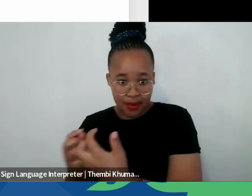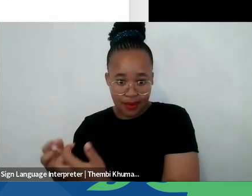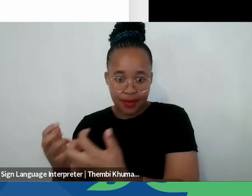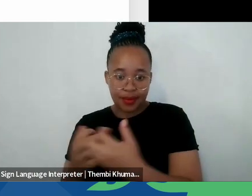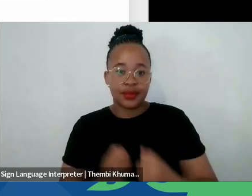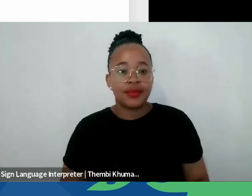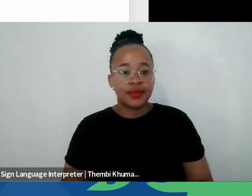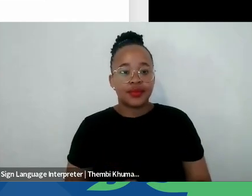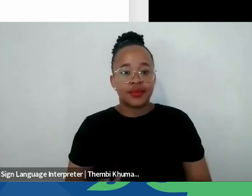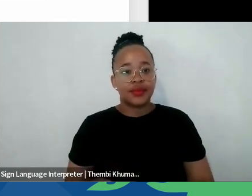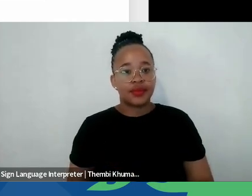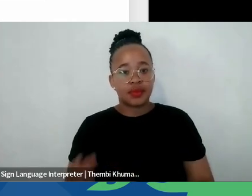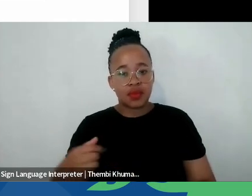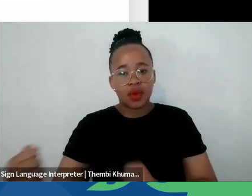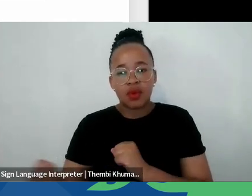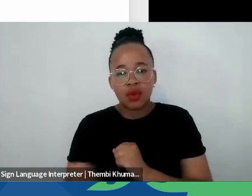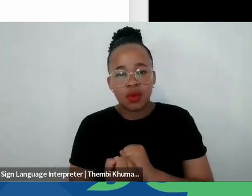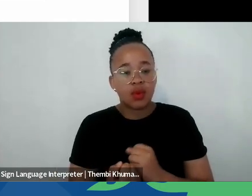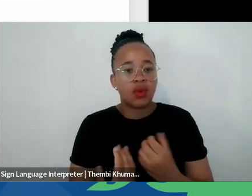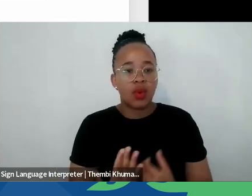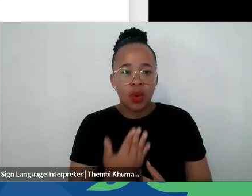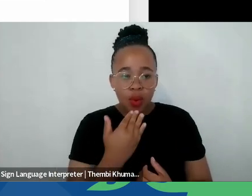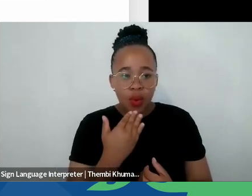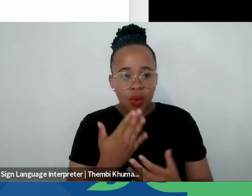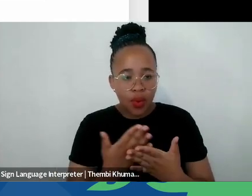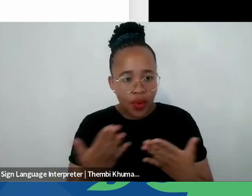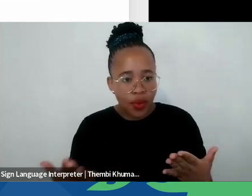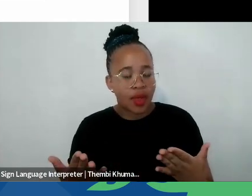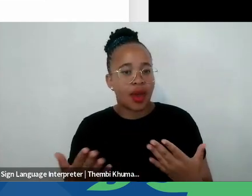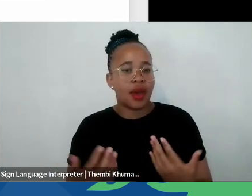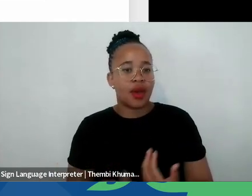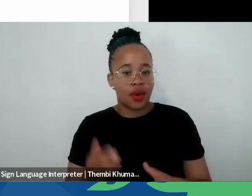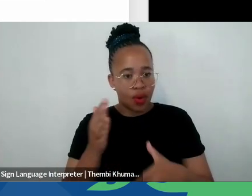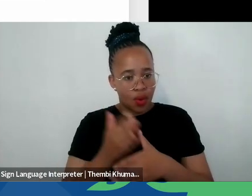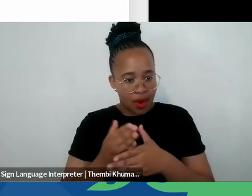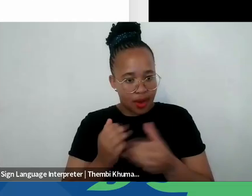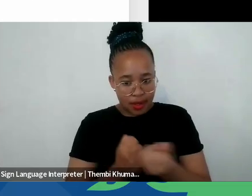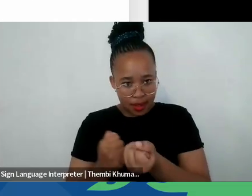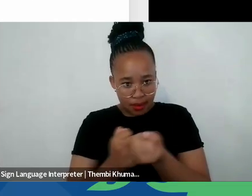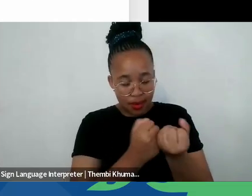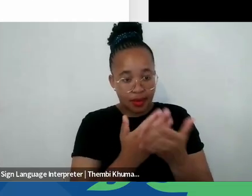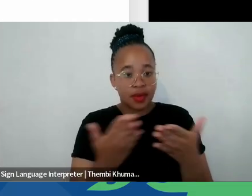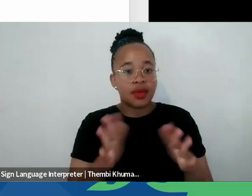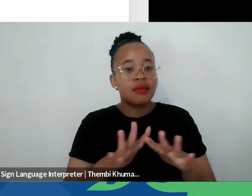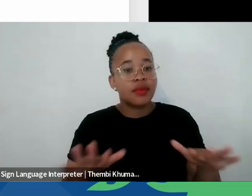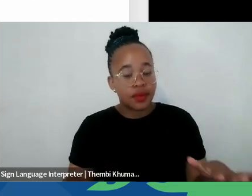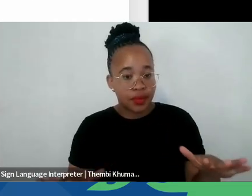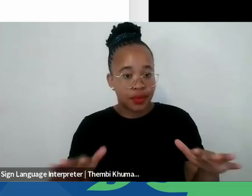assisted over a 12-month period by both social workers and informal body support to keep